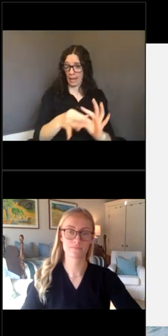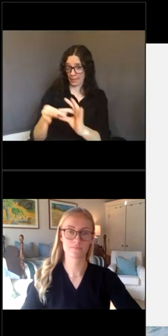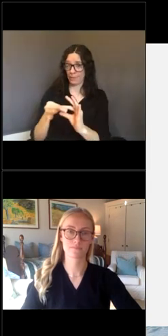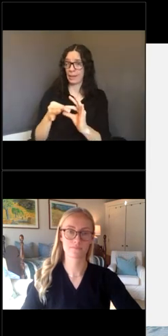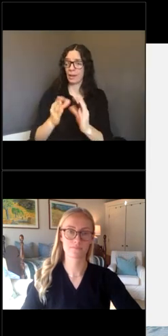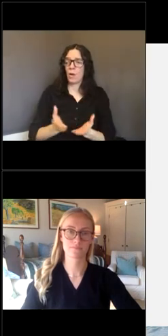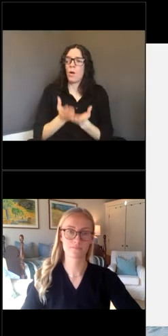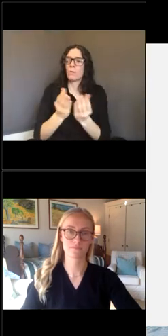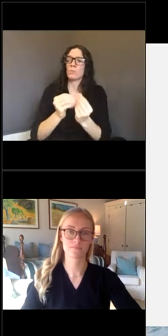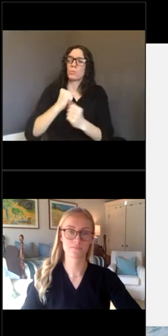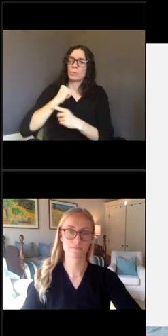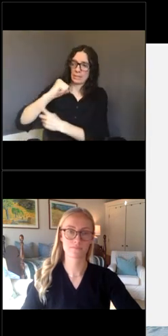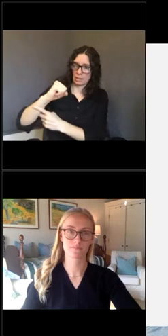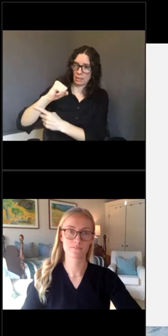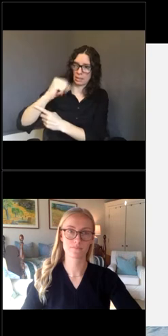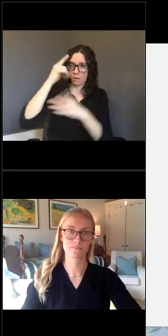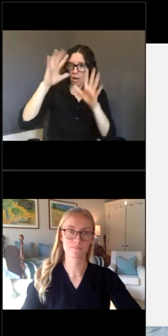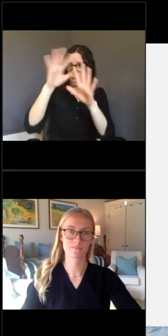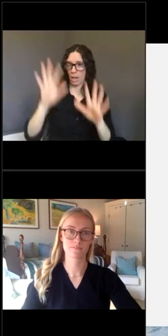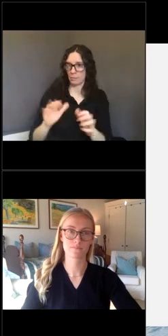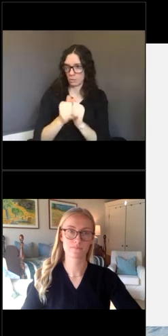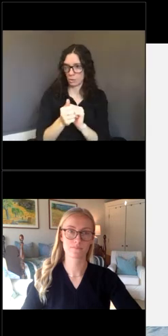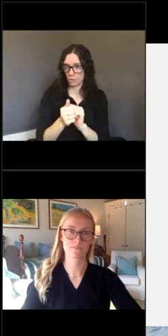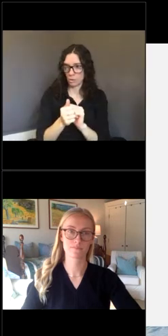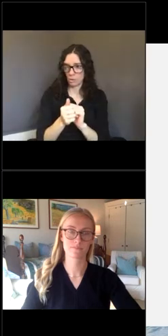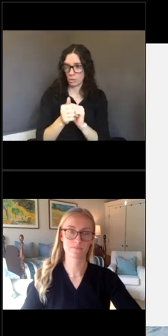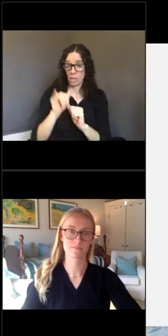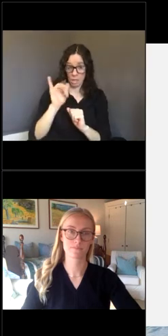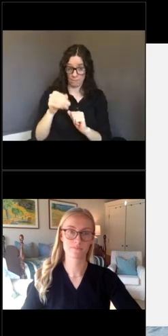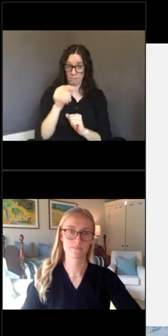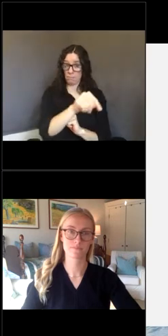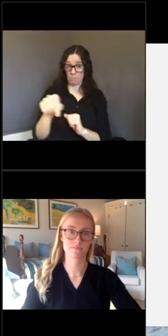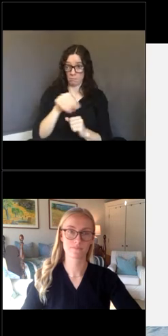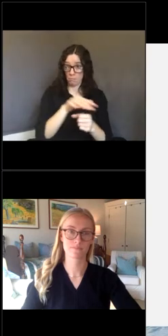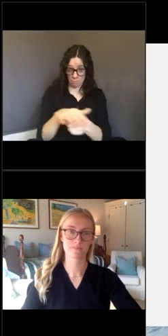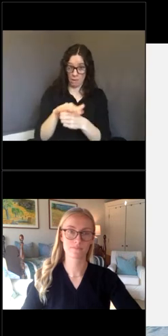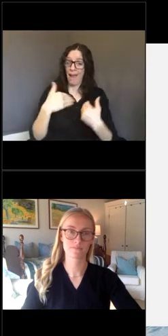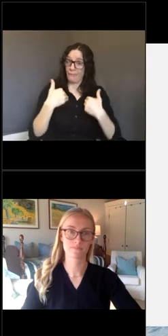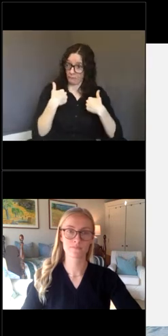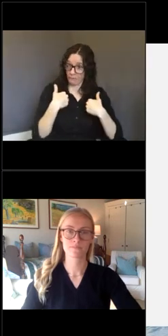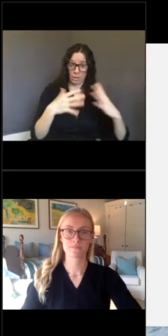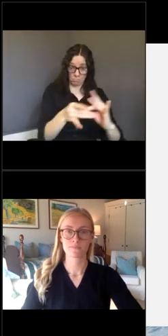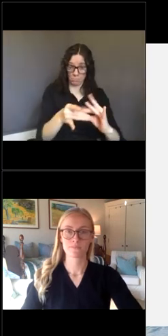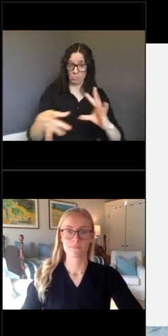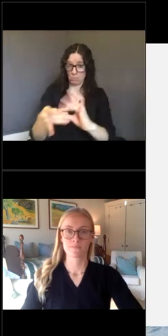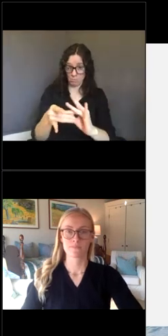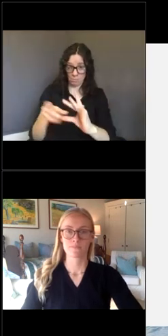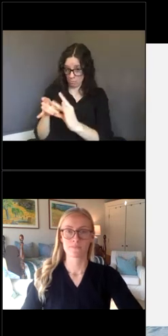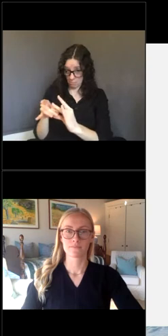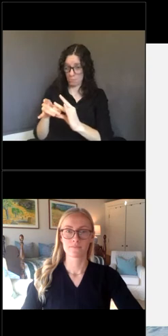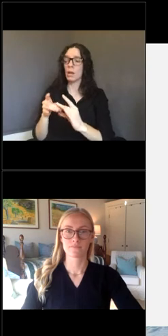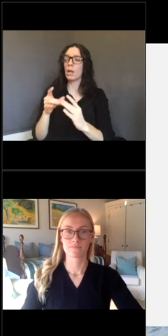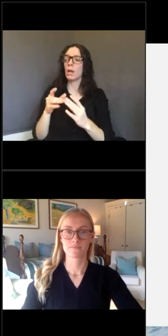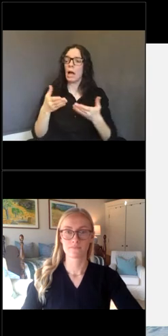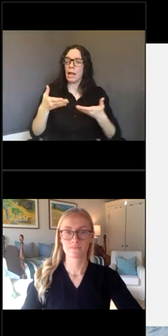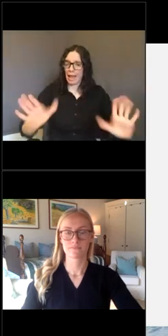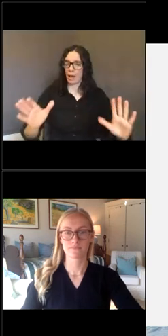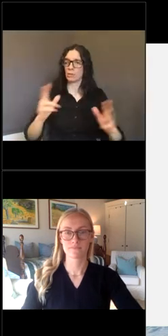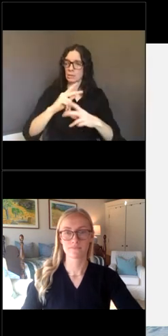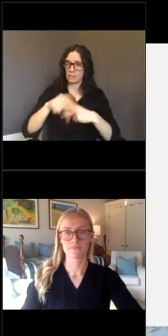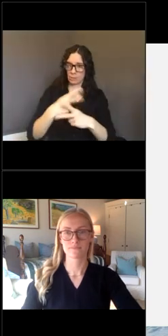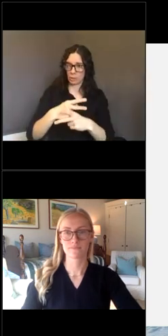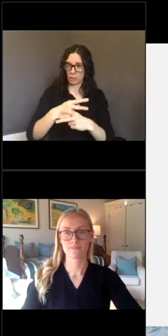climate change. Connectivity gives more flexibility to allow species